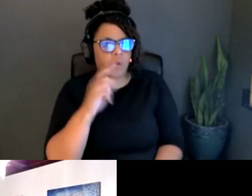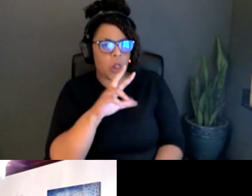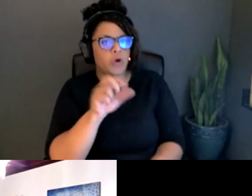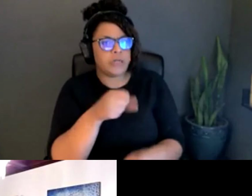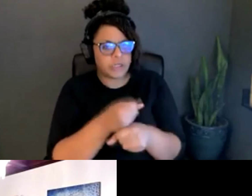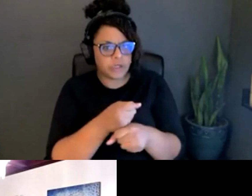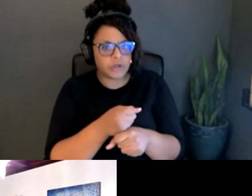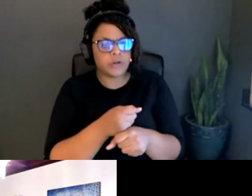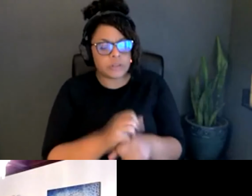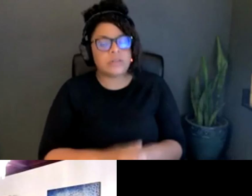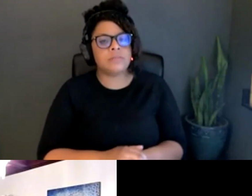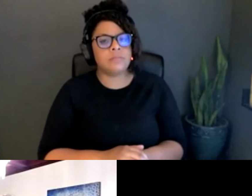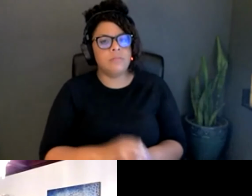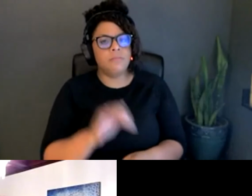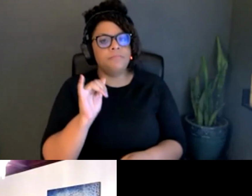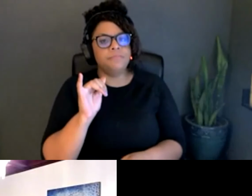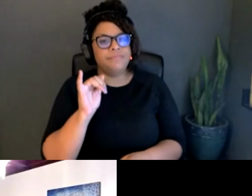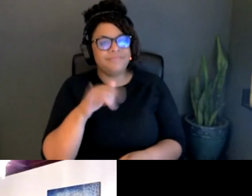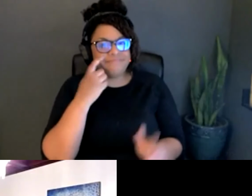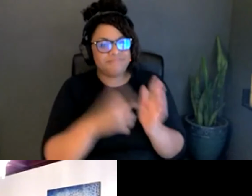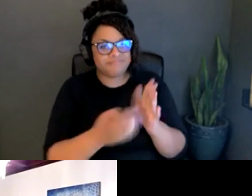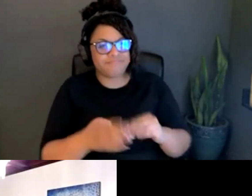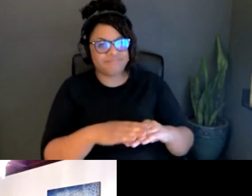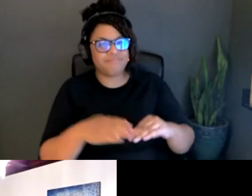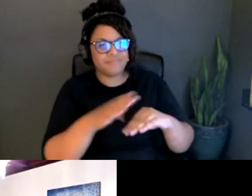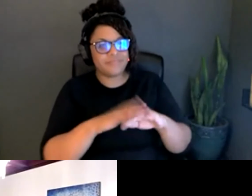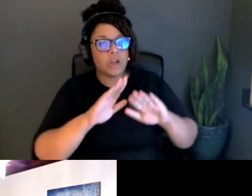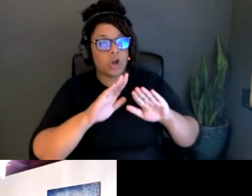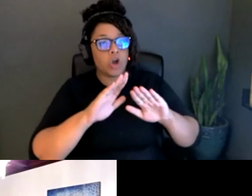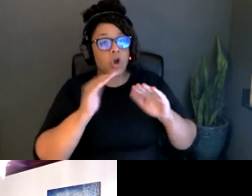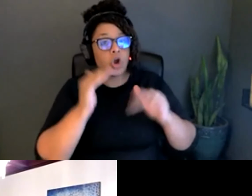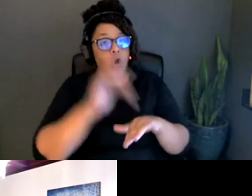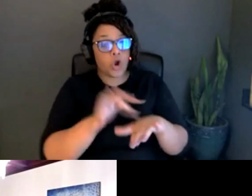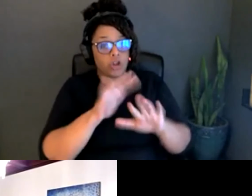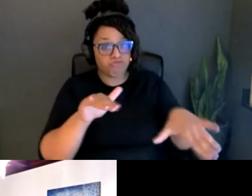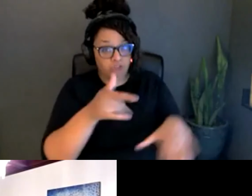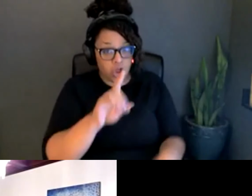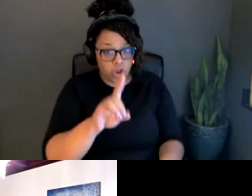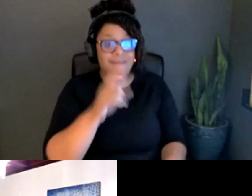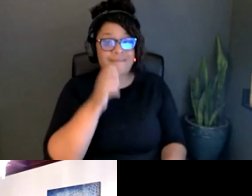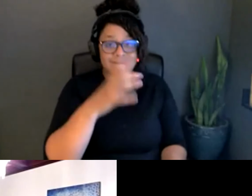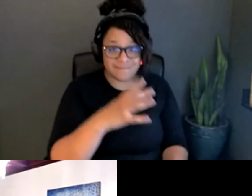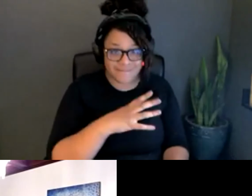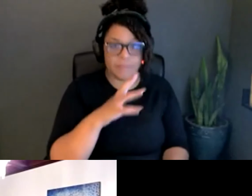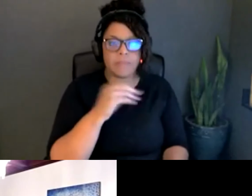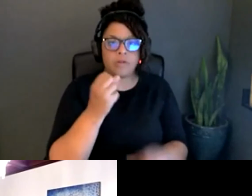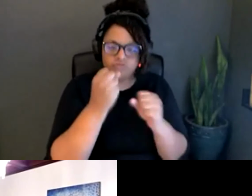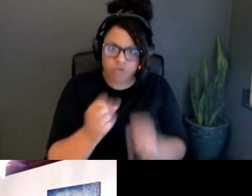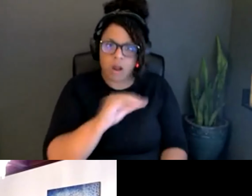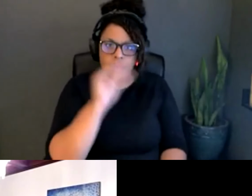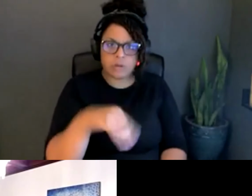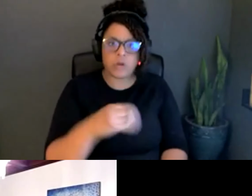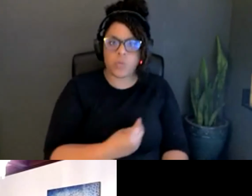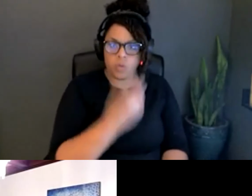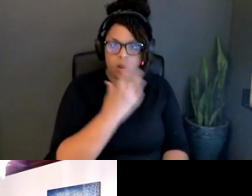that is that increasingly early childhood is overwhelmingly female and it's overwhelmingly white, many of whom have